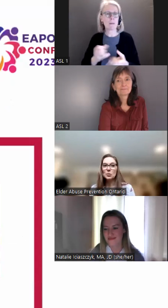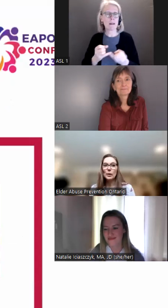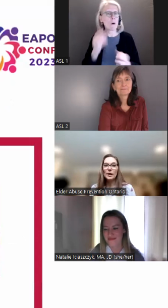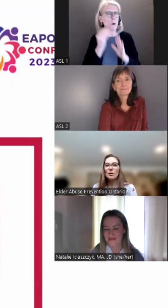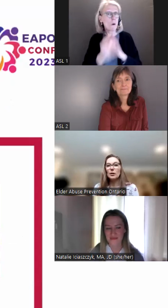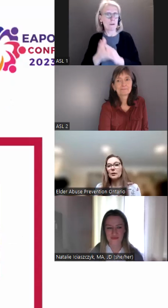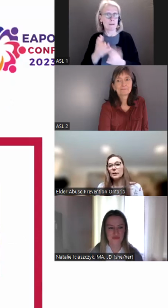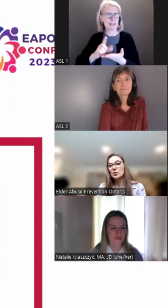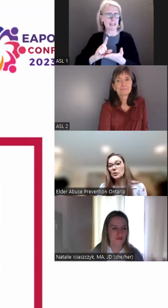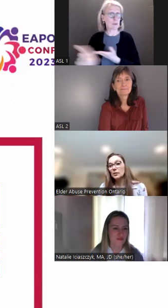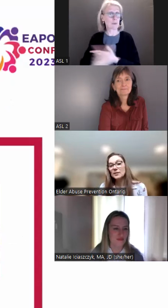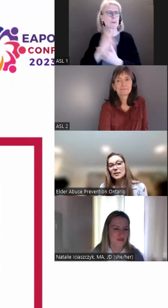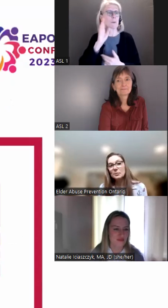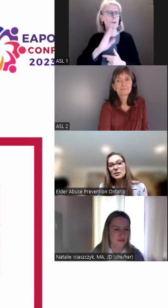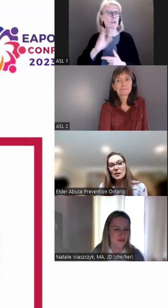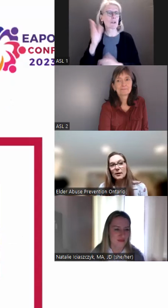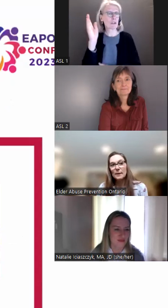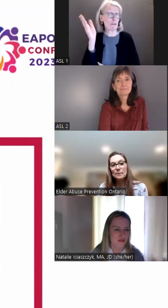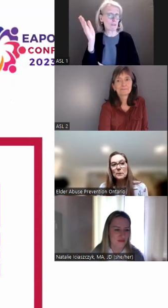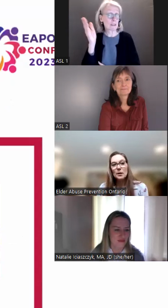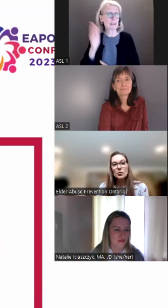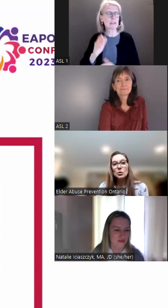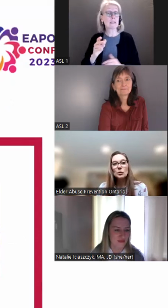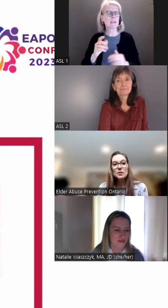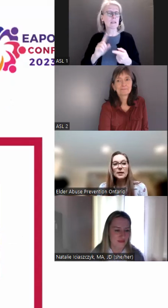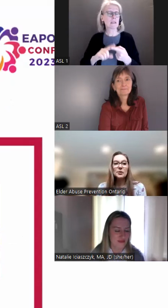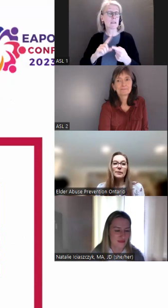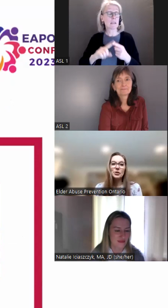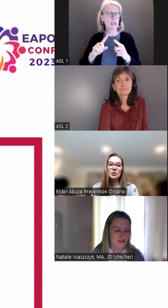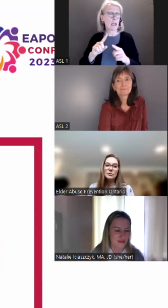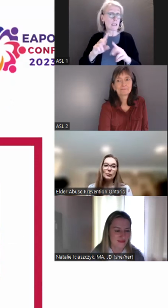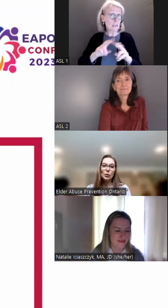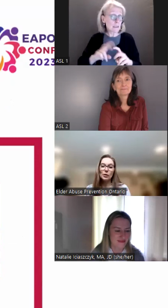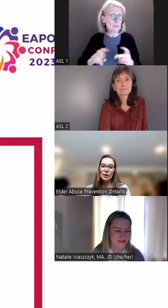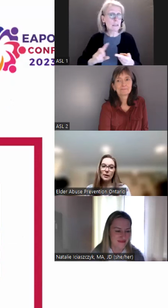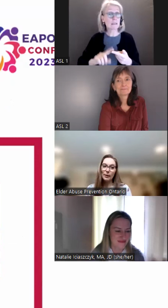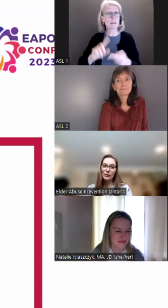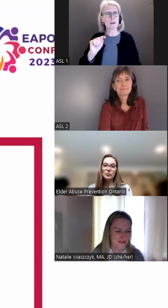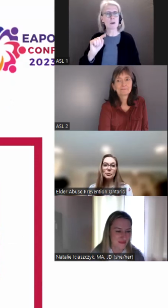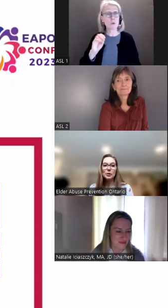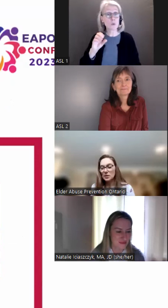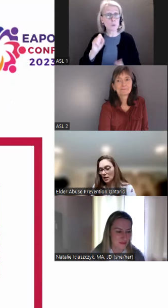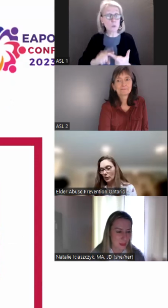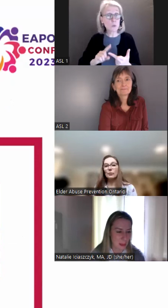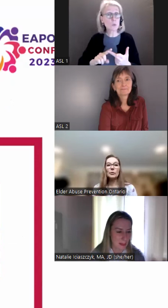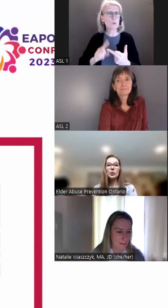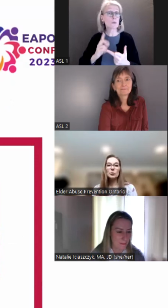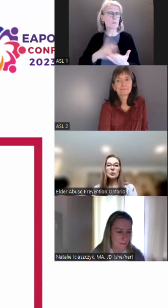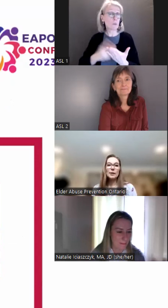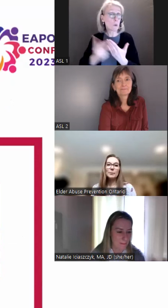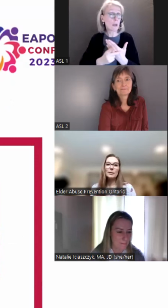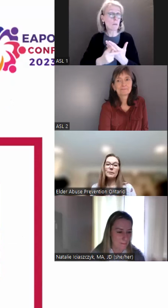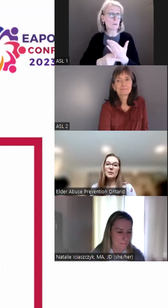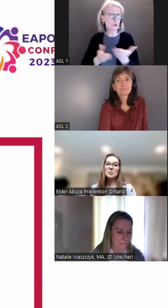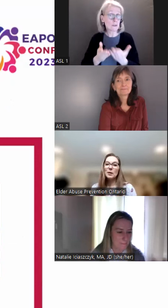conference next week into assessment tools and interventions for around elder abuse. We have a